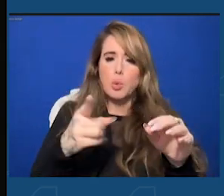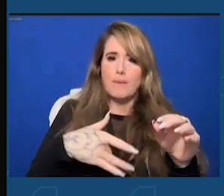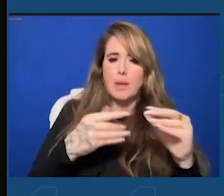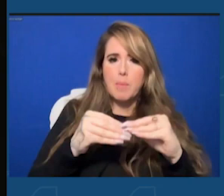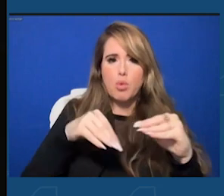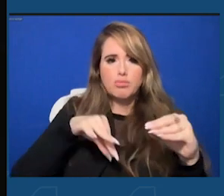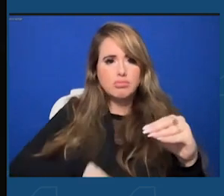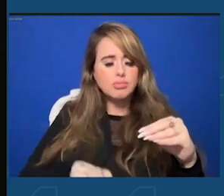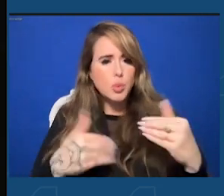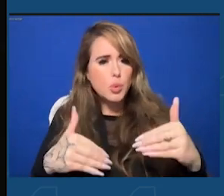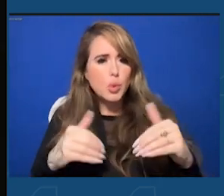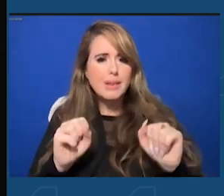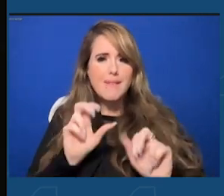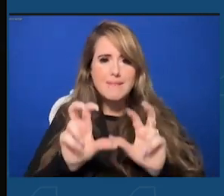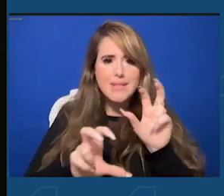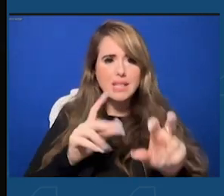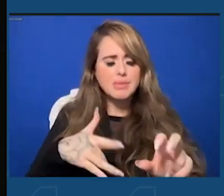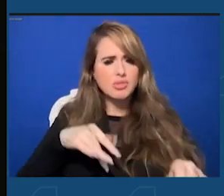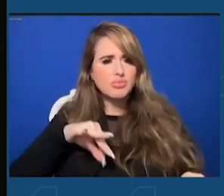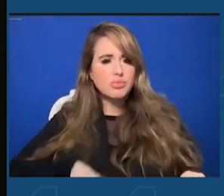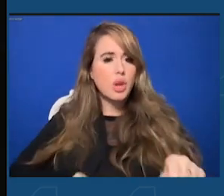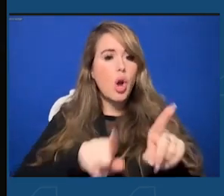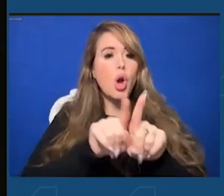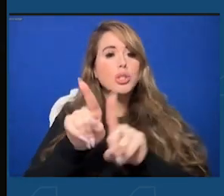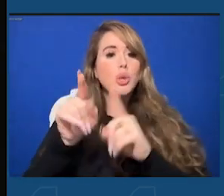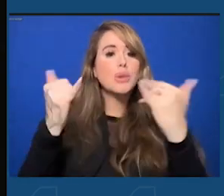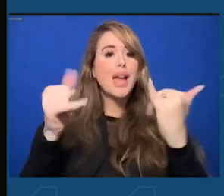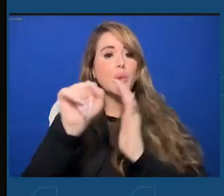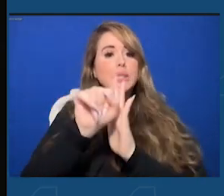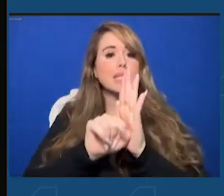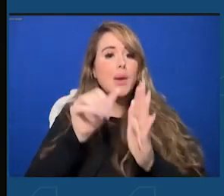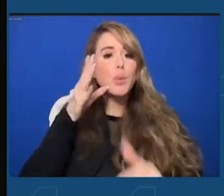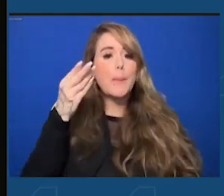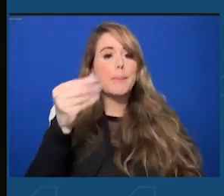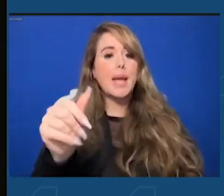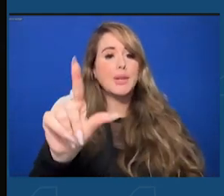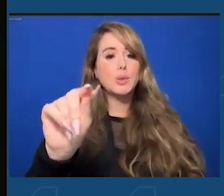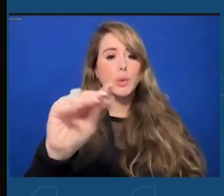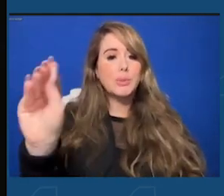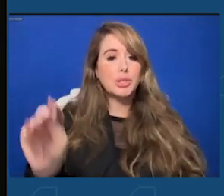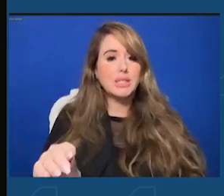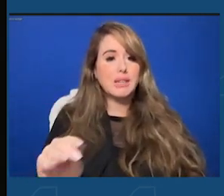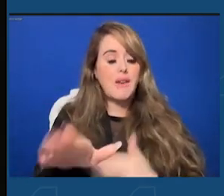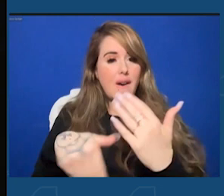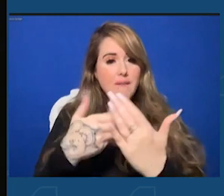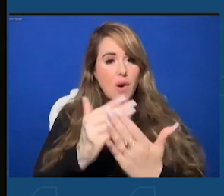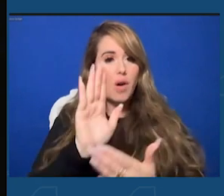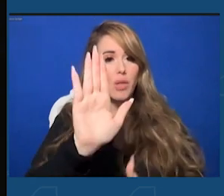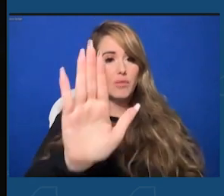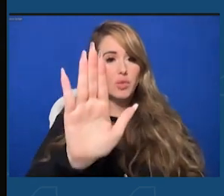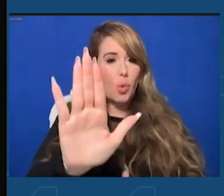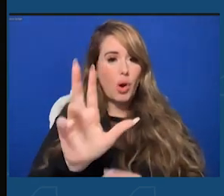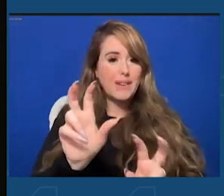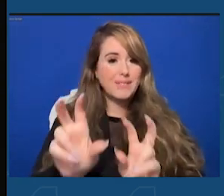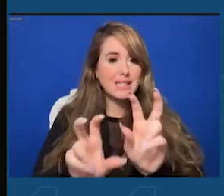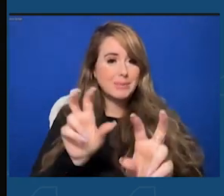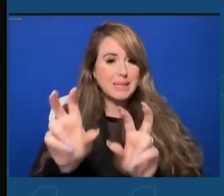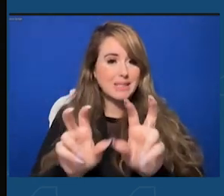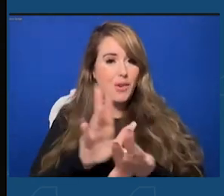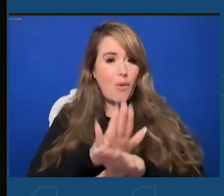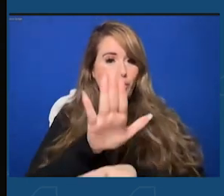investments. Also, the state will now pay 20% of all your capital investments on your